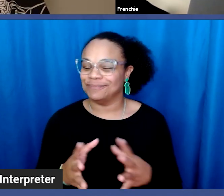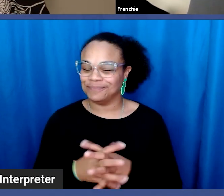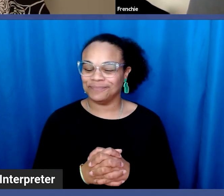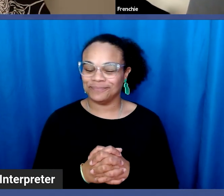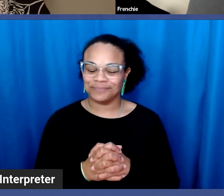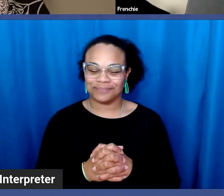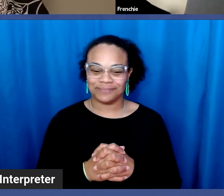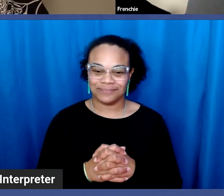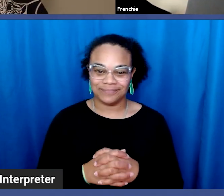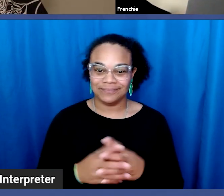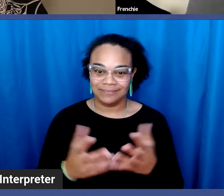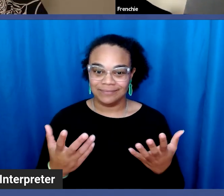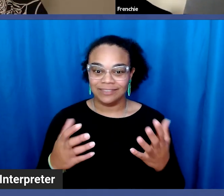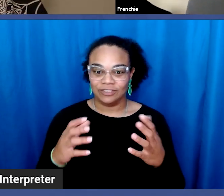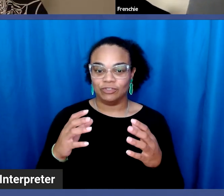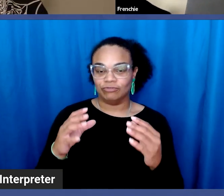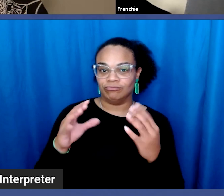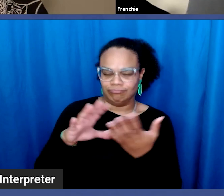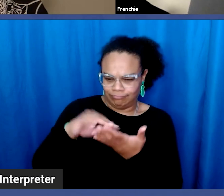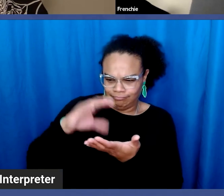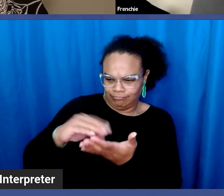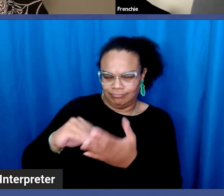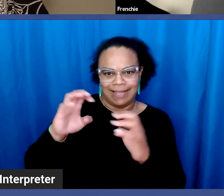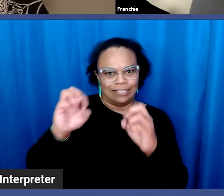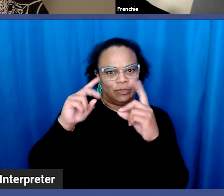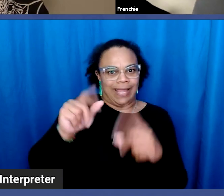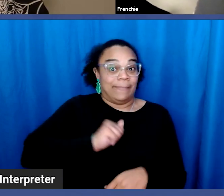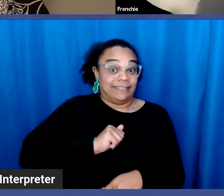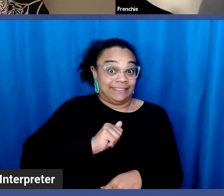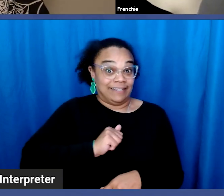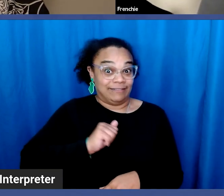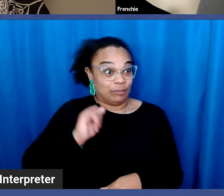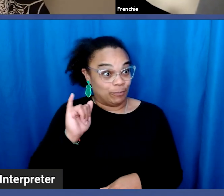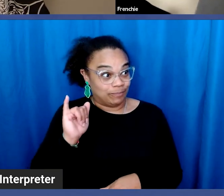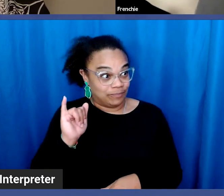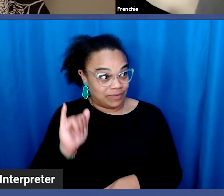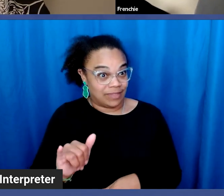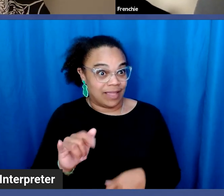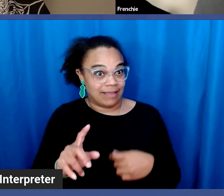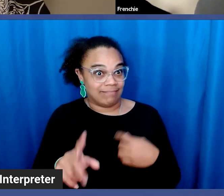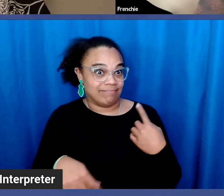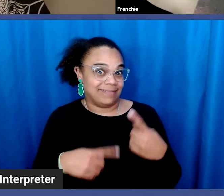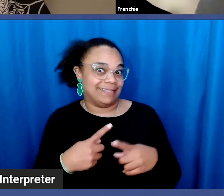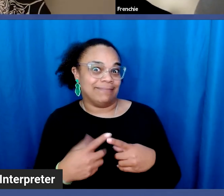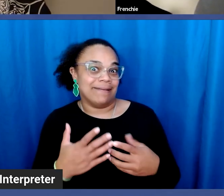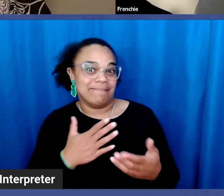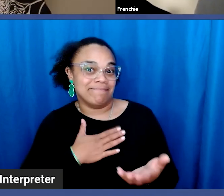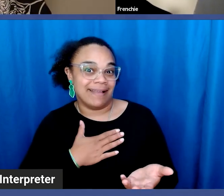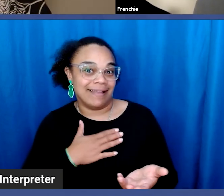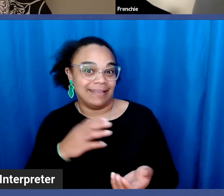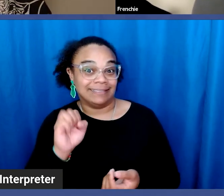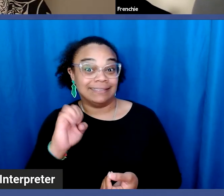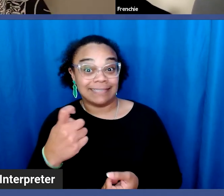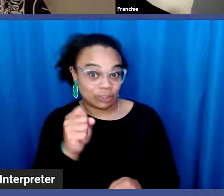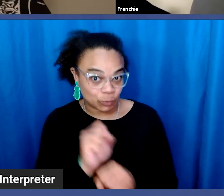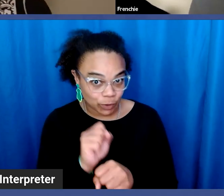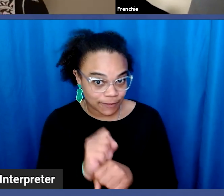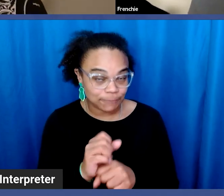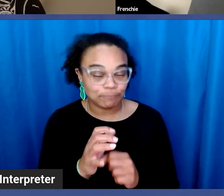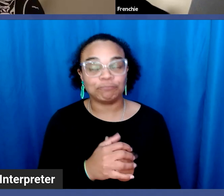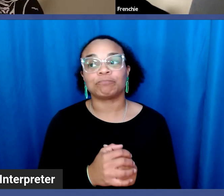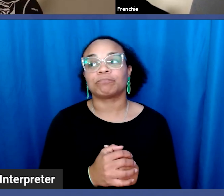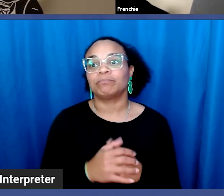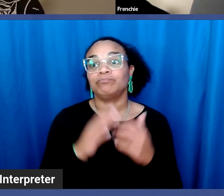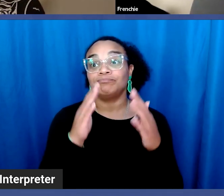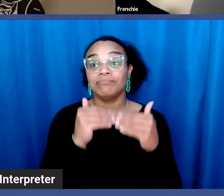by educating myself. So there's that in regards to my sex work. In regards to